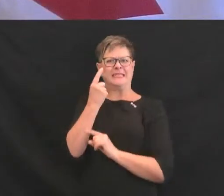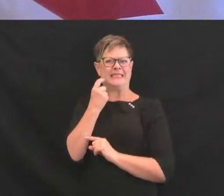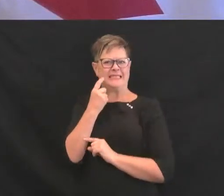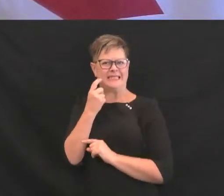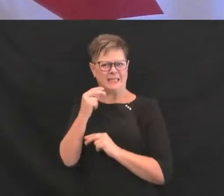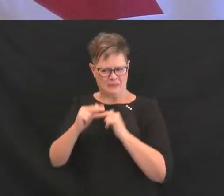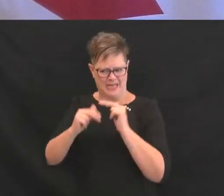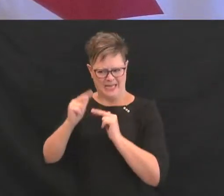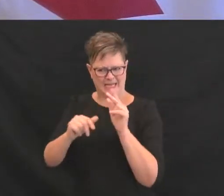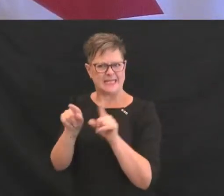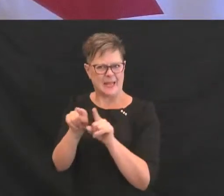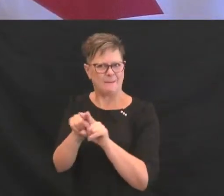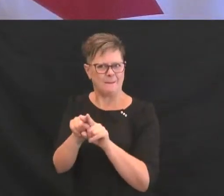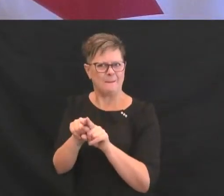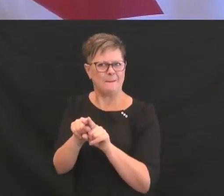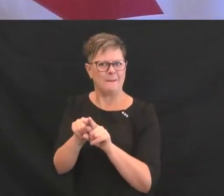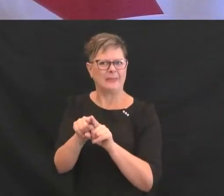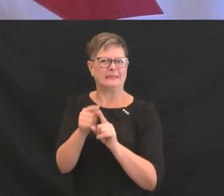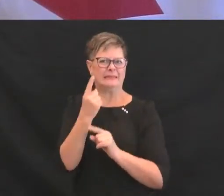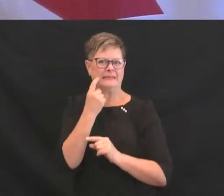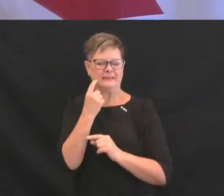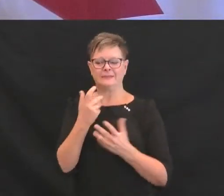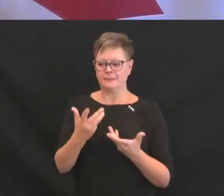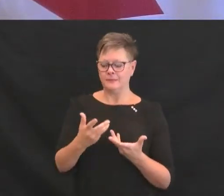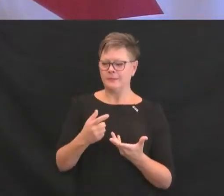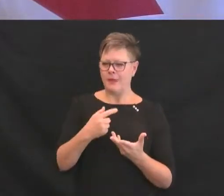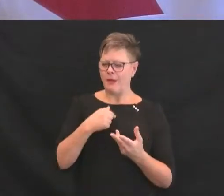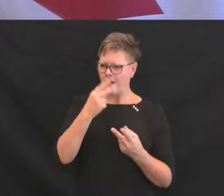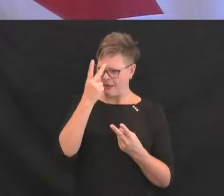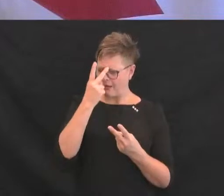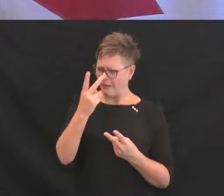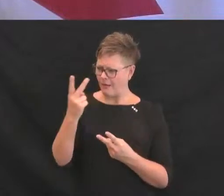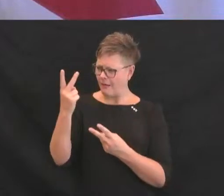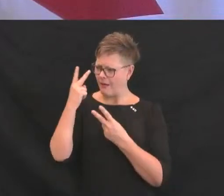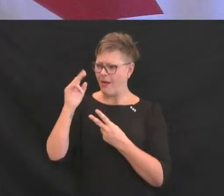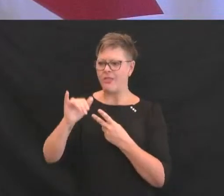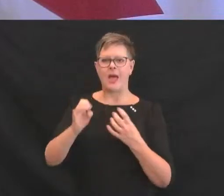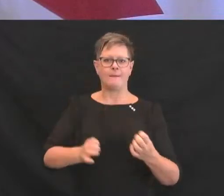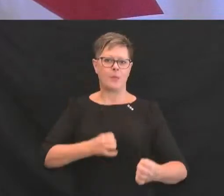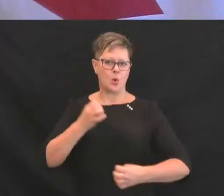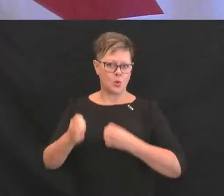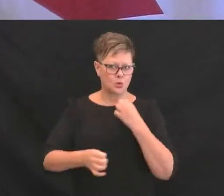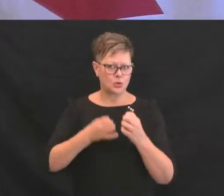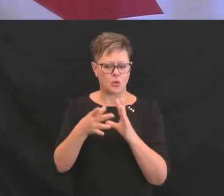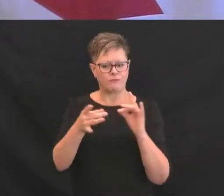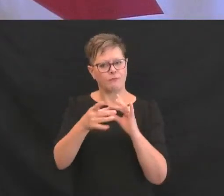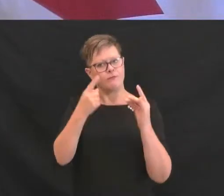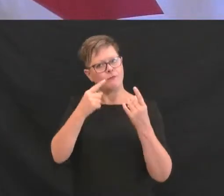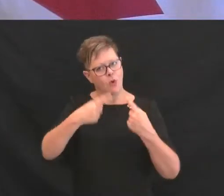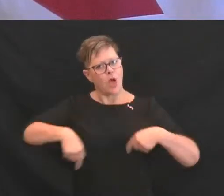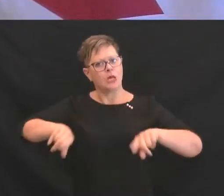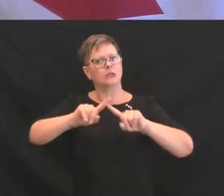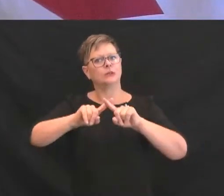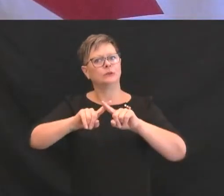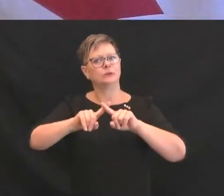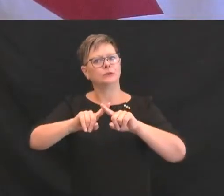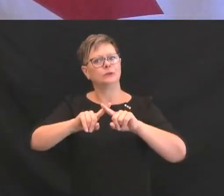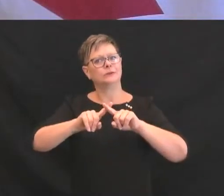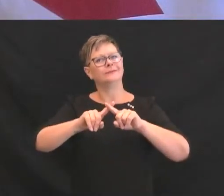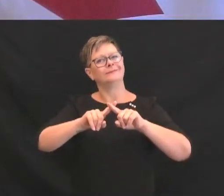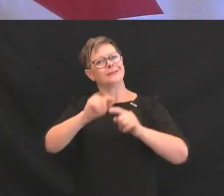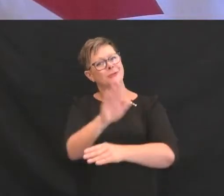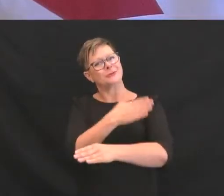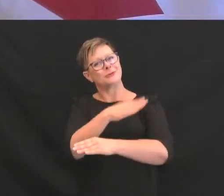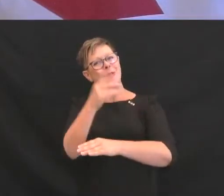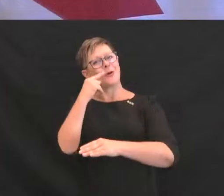an opportunity to reflect on, I'm sure, what is an emotional lyric for many of us in the Ode to Newfoundland and